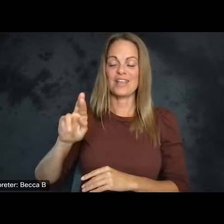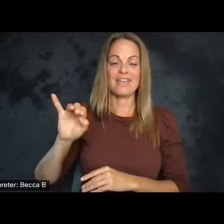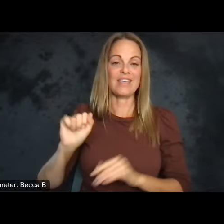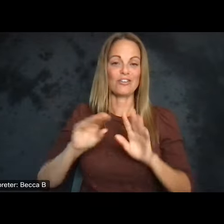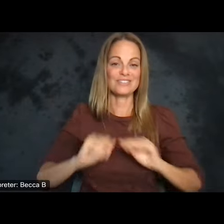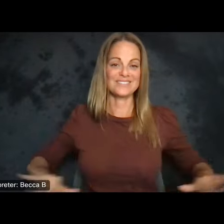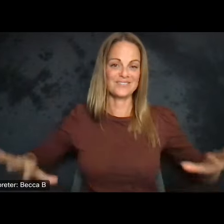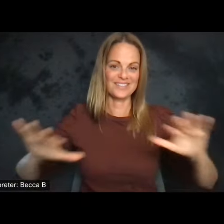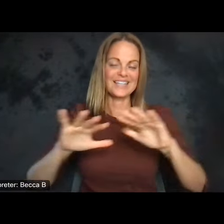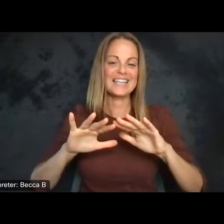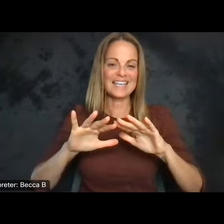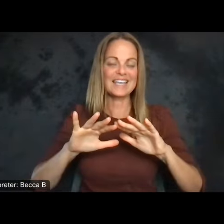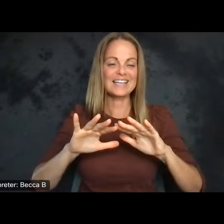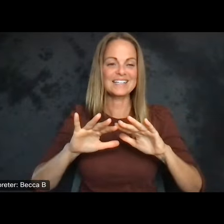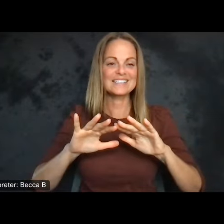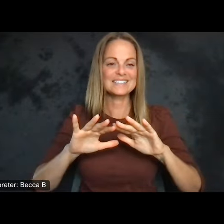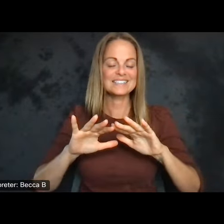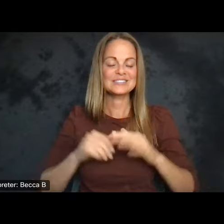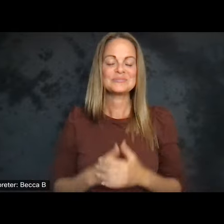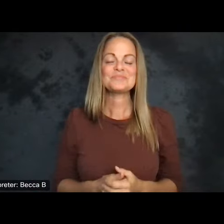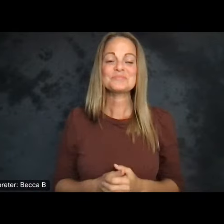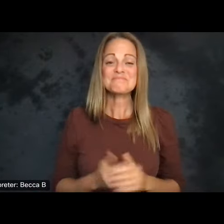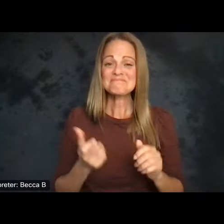we receive